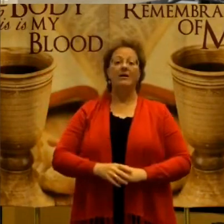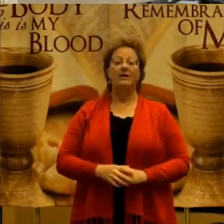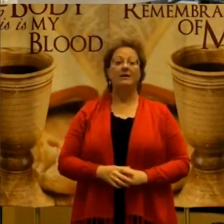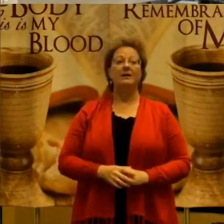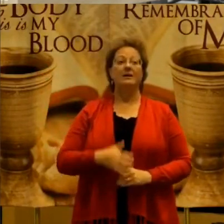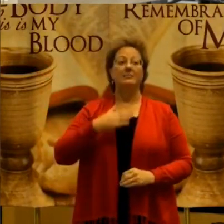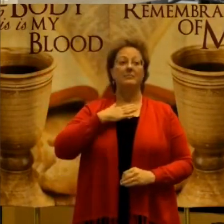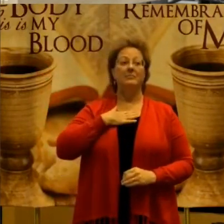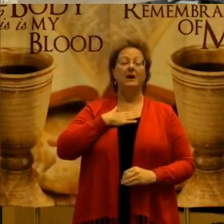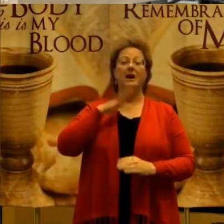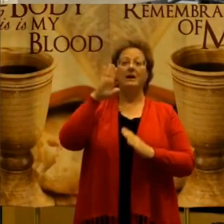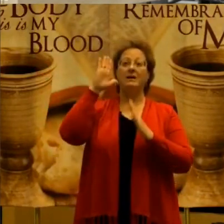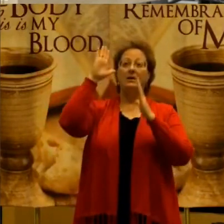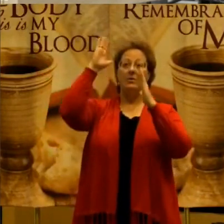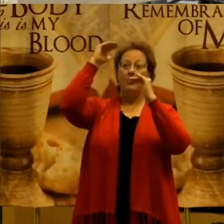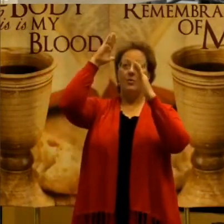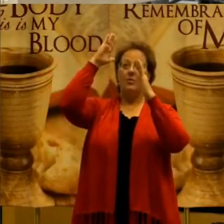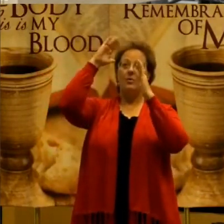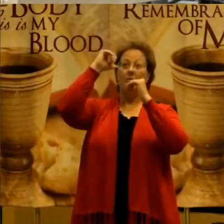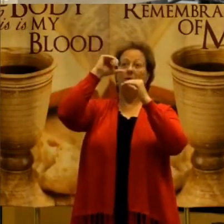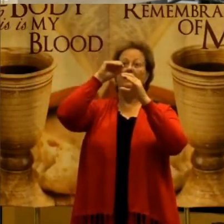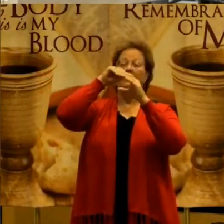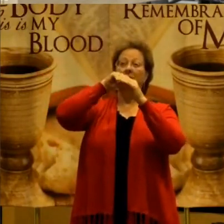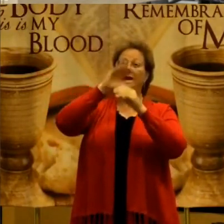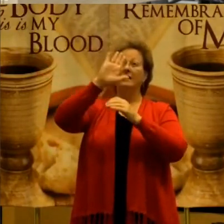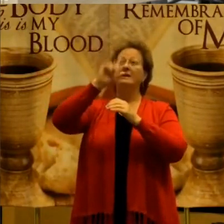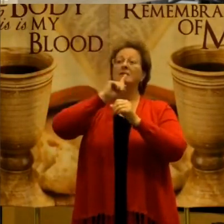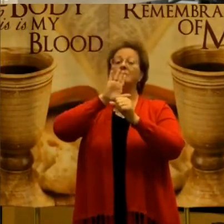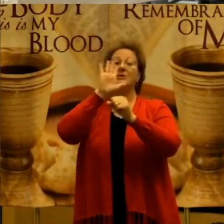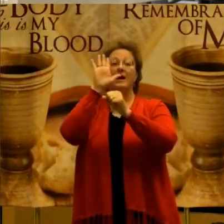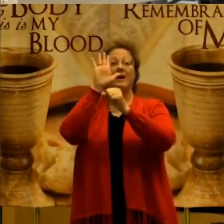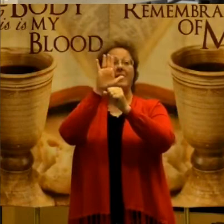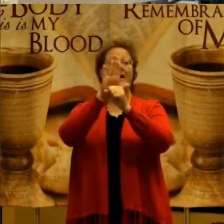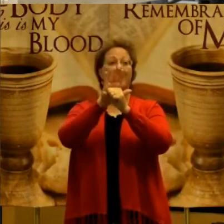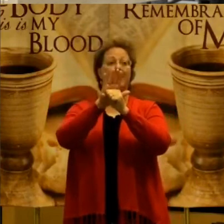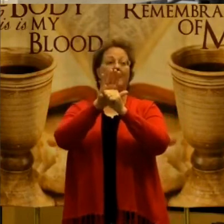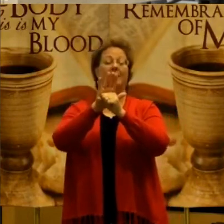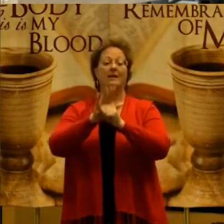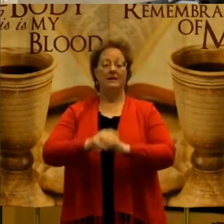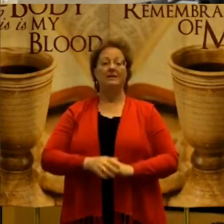veil, my anchor holds within the